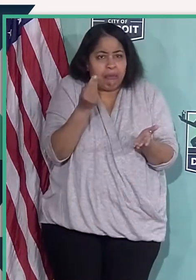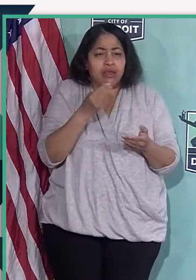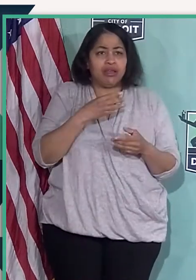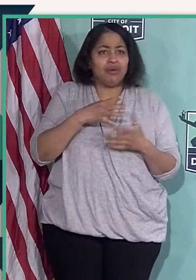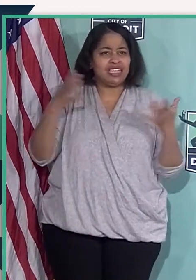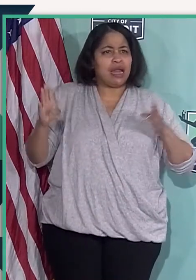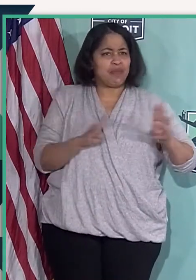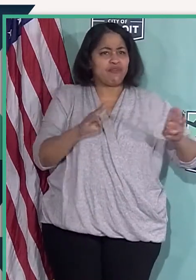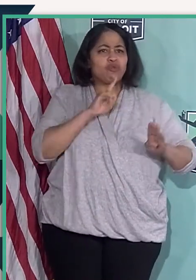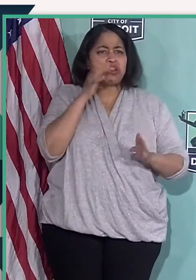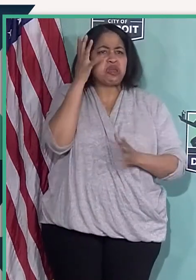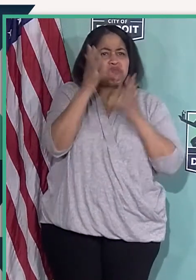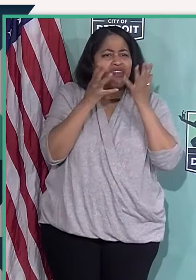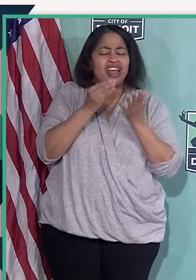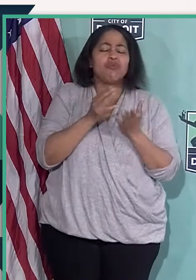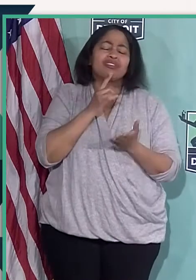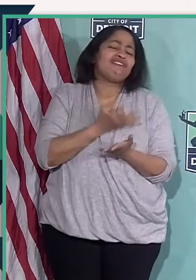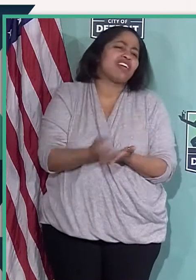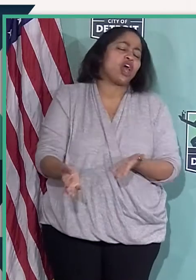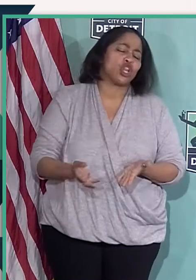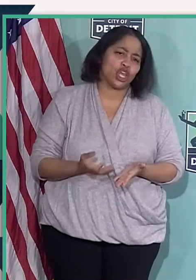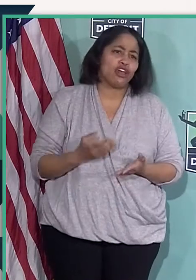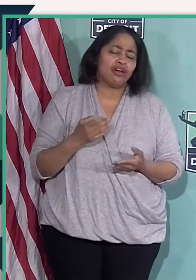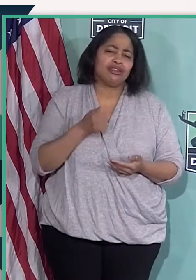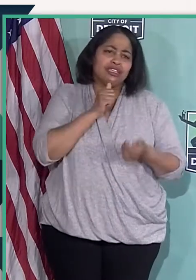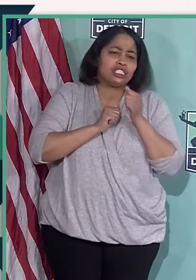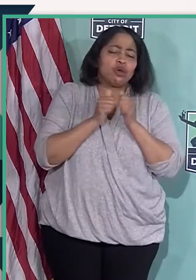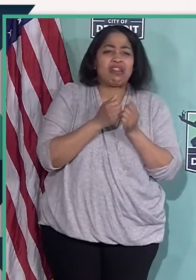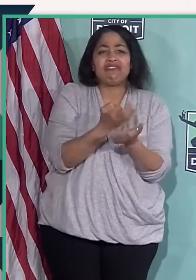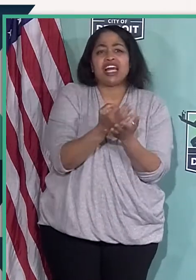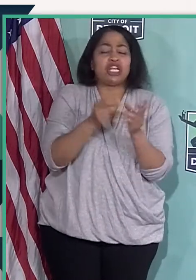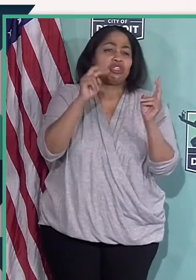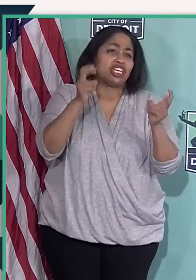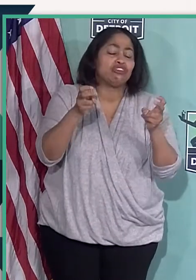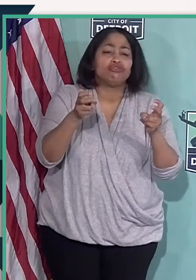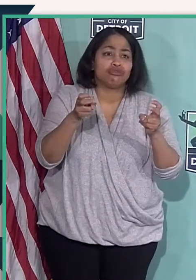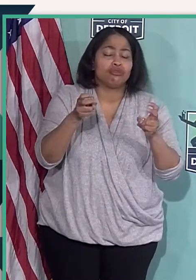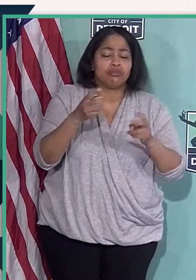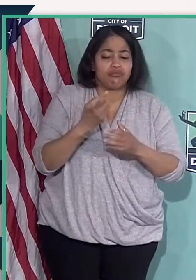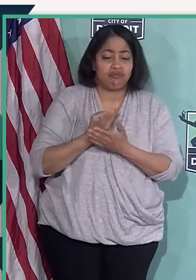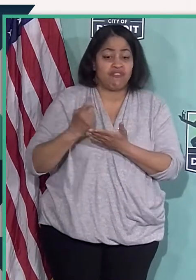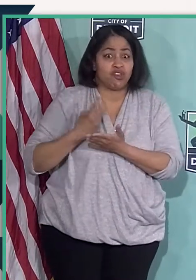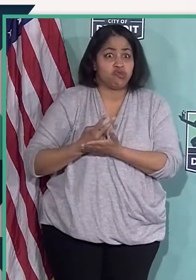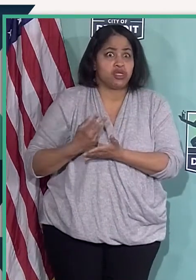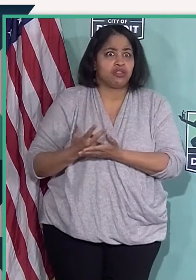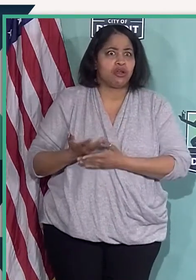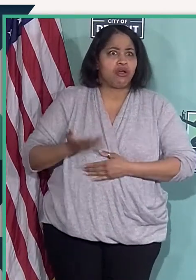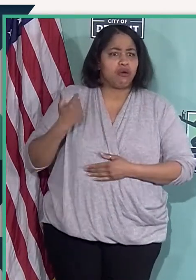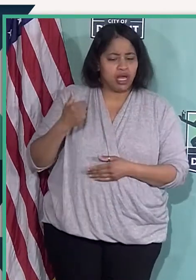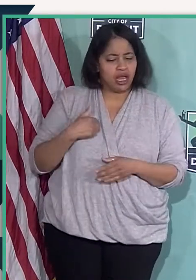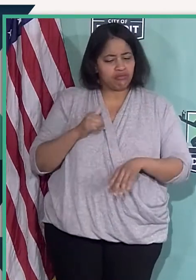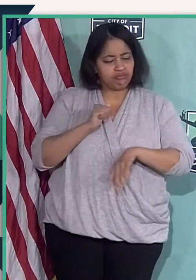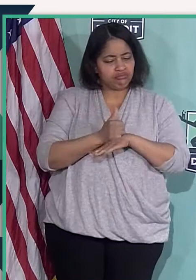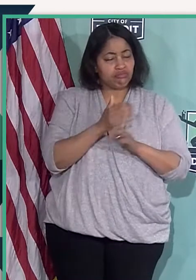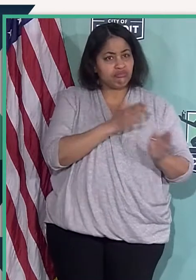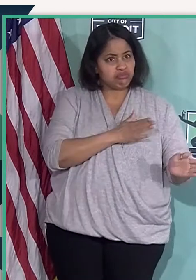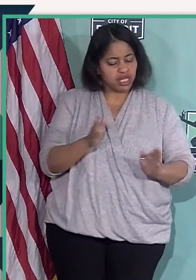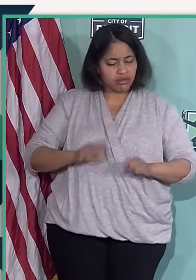and there was a failure to deal with the financial issues. But a few weeks ago, when I laid out a